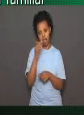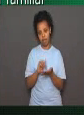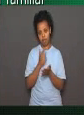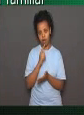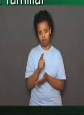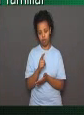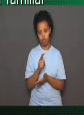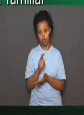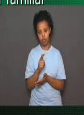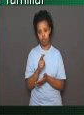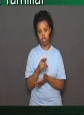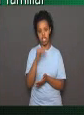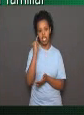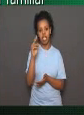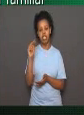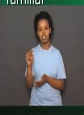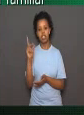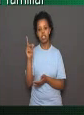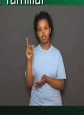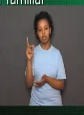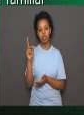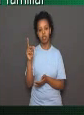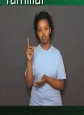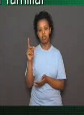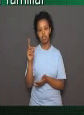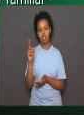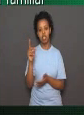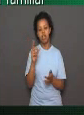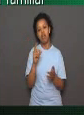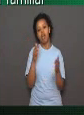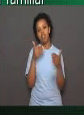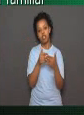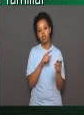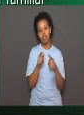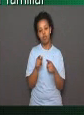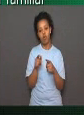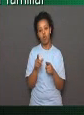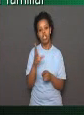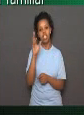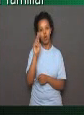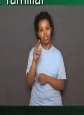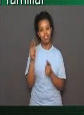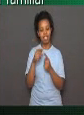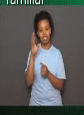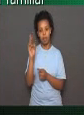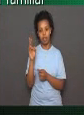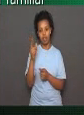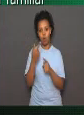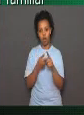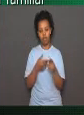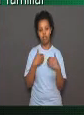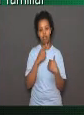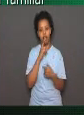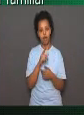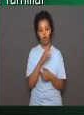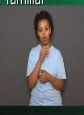Indiscriminate attachment lasts for 2 to 7 months. The infant begins to show